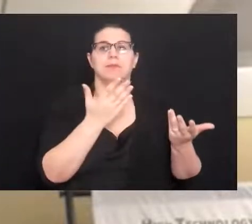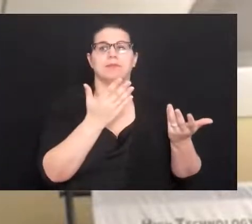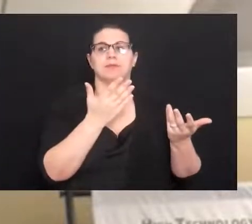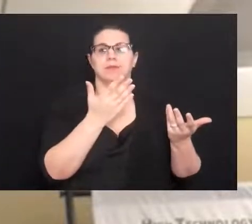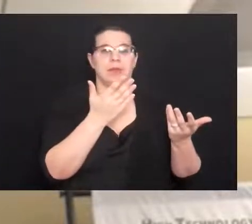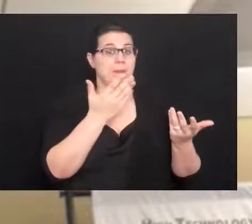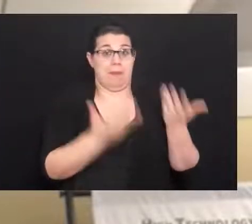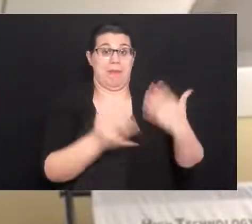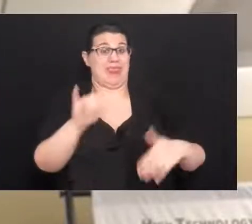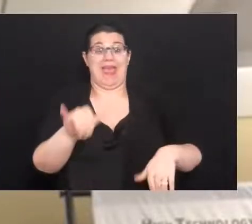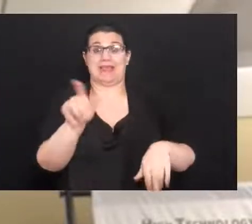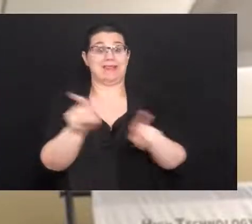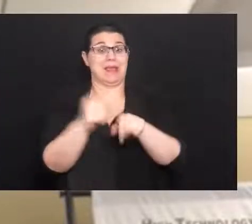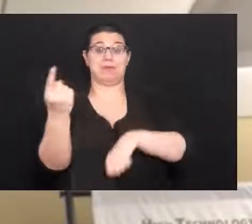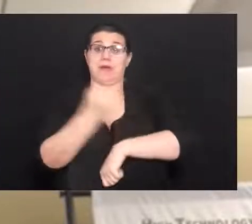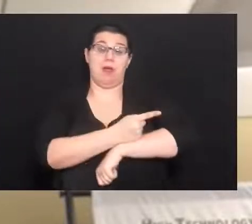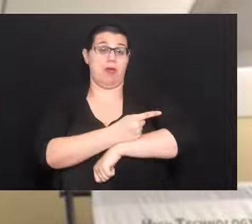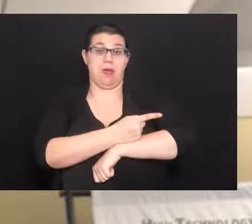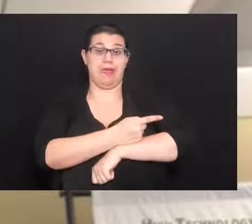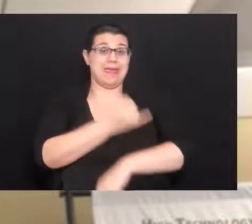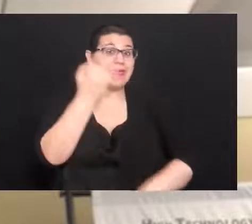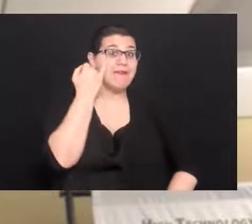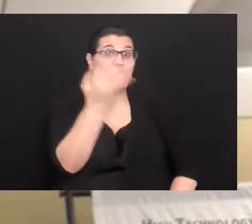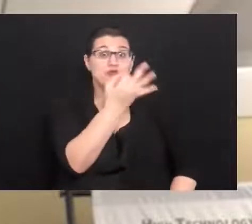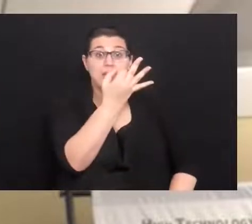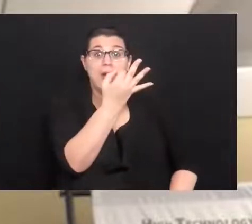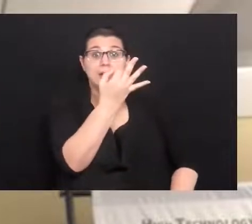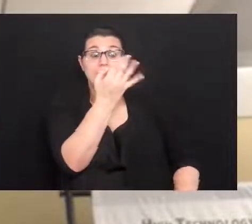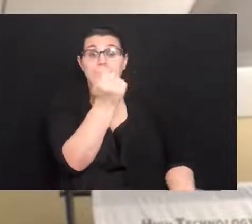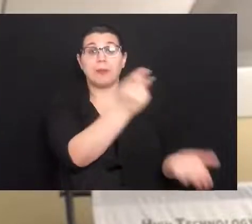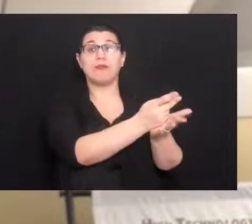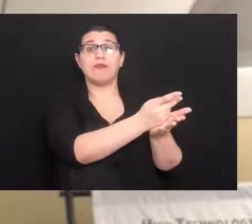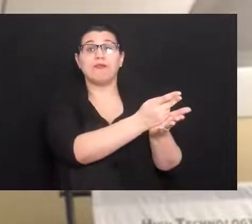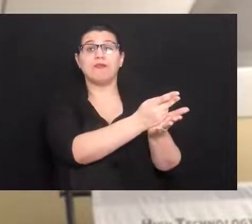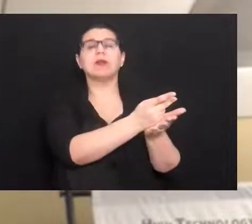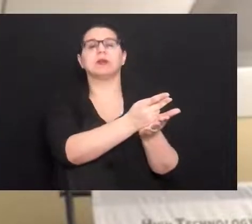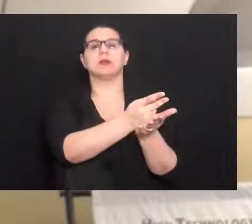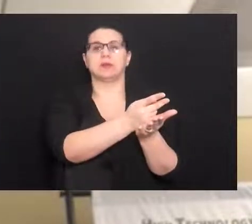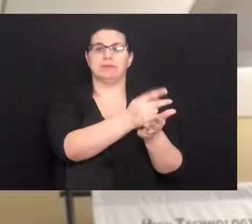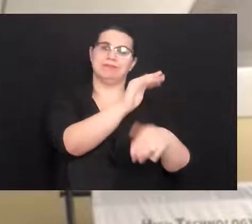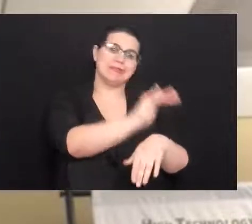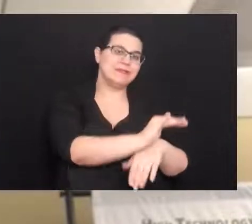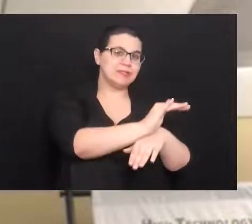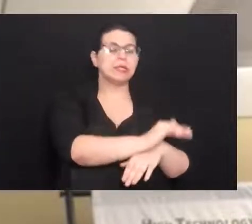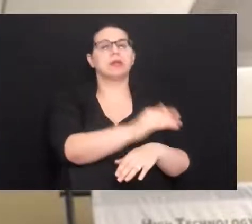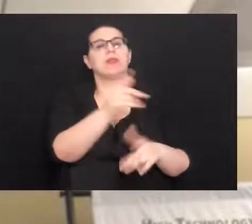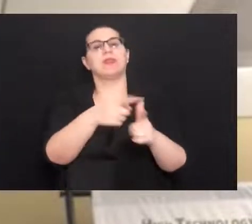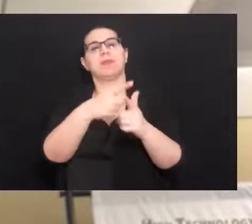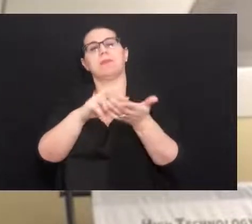that evening. But if it's approved Friday evening, Saturday morning, for